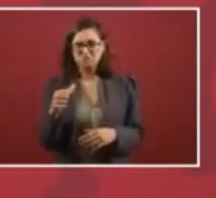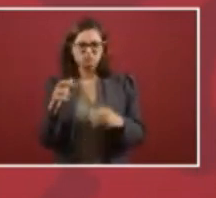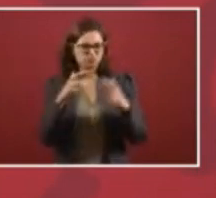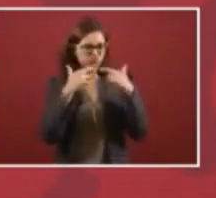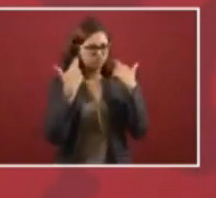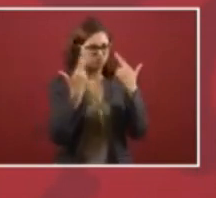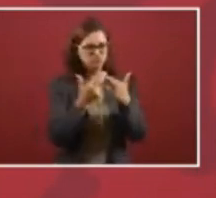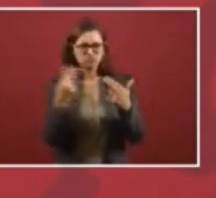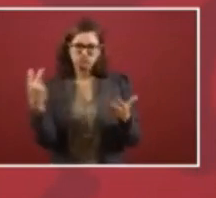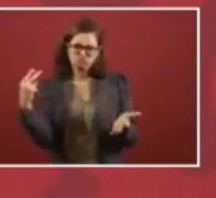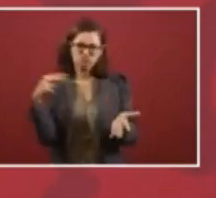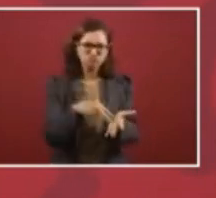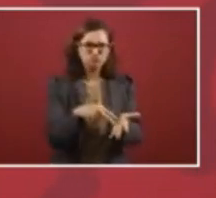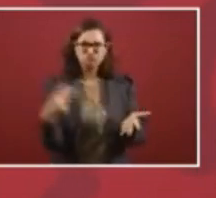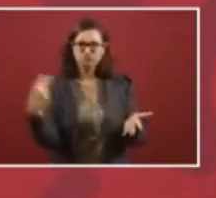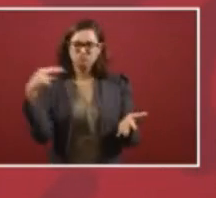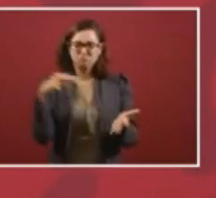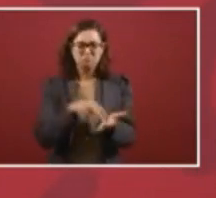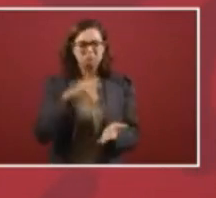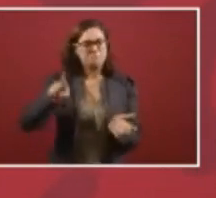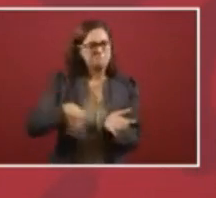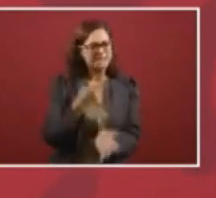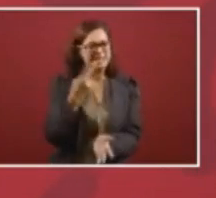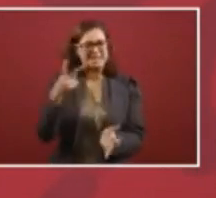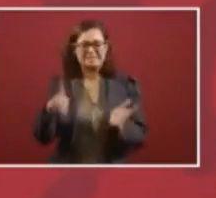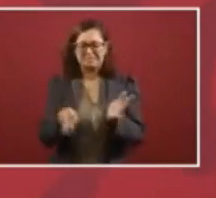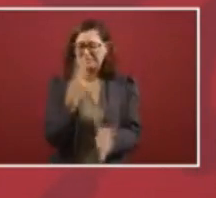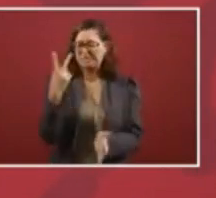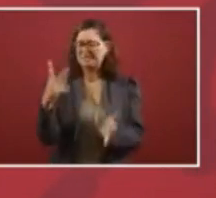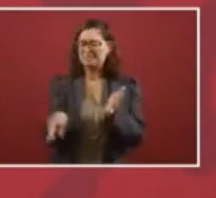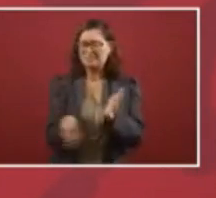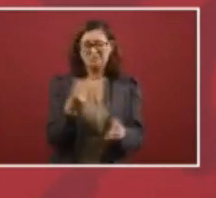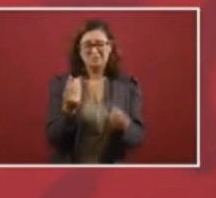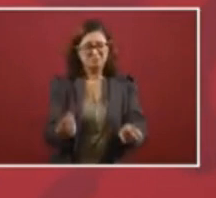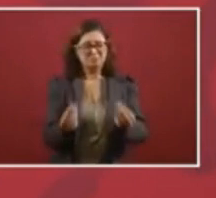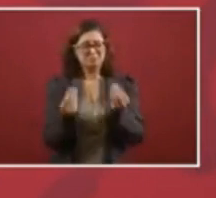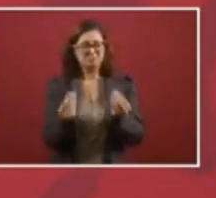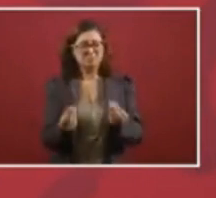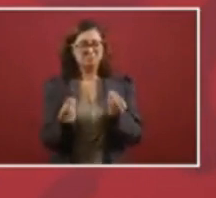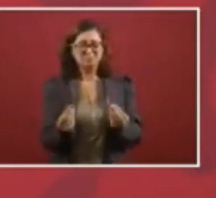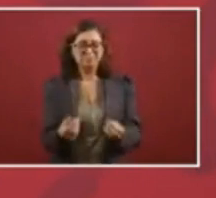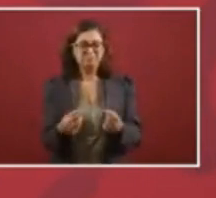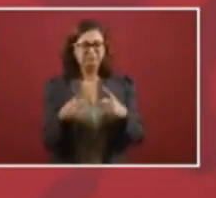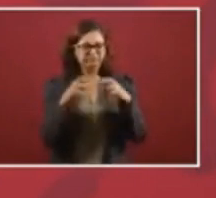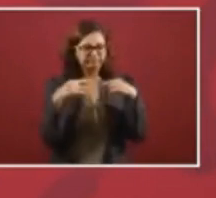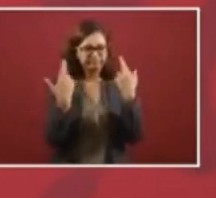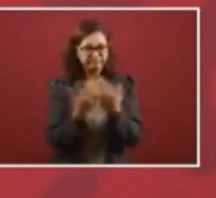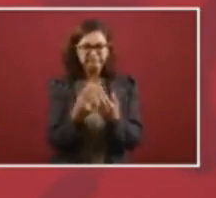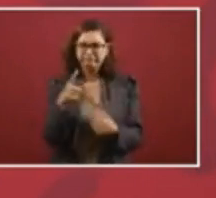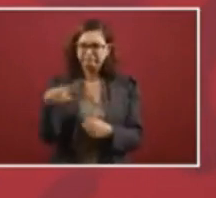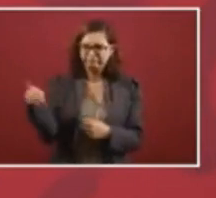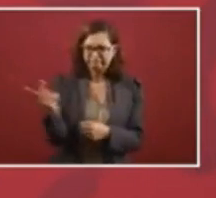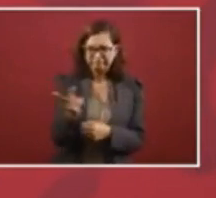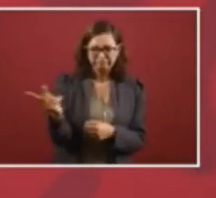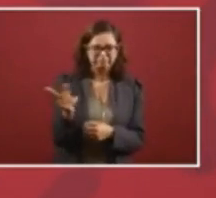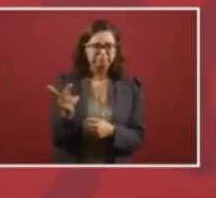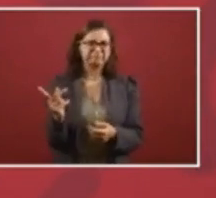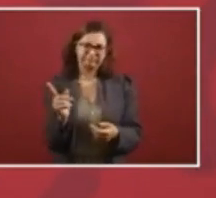And they were at all the meetings and lots of reunions that happened to take